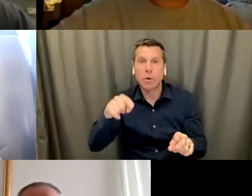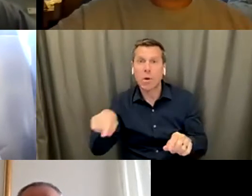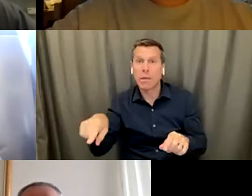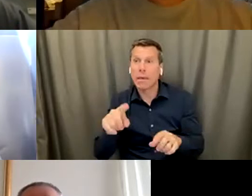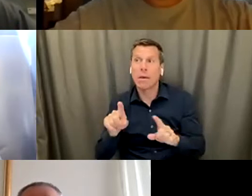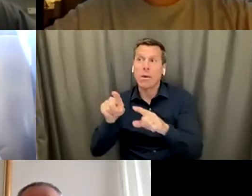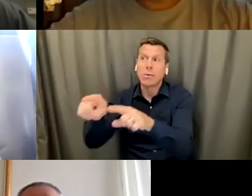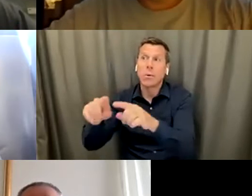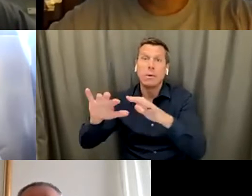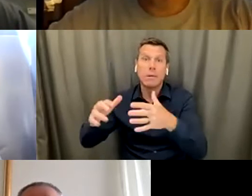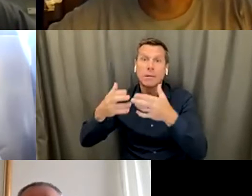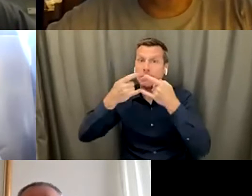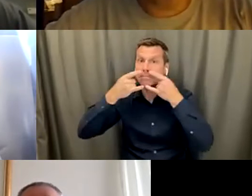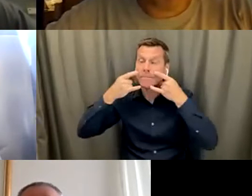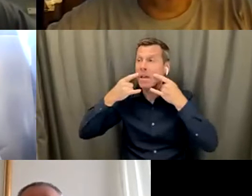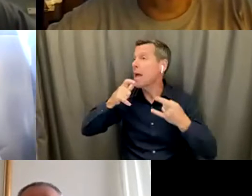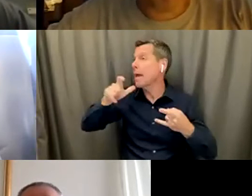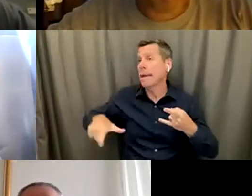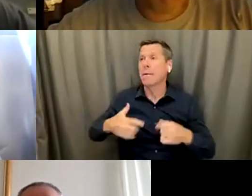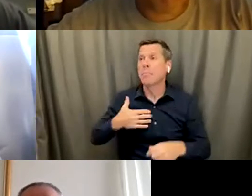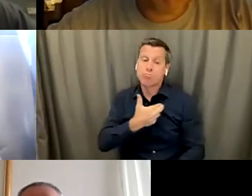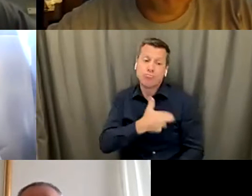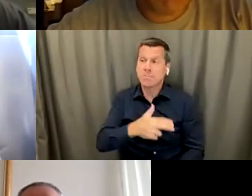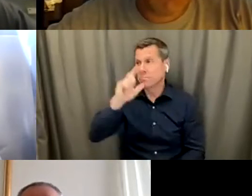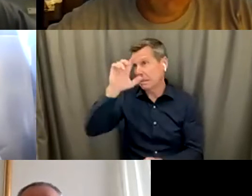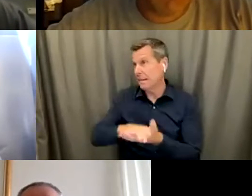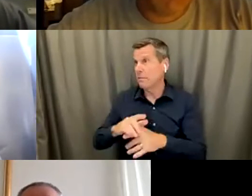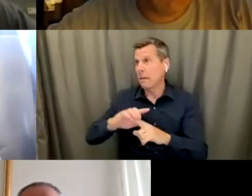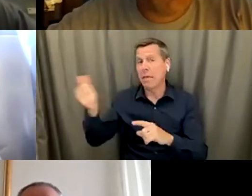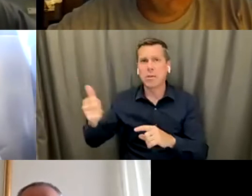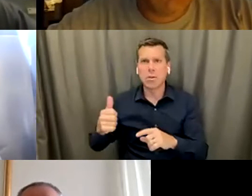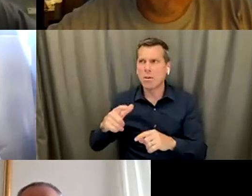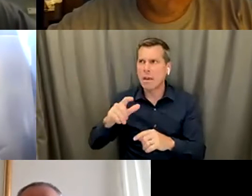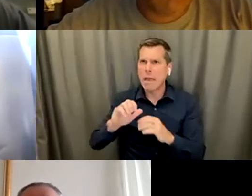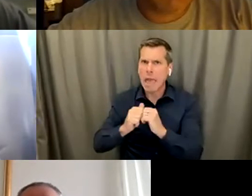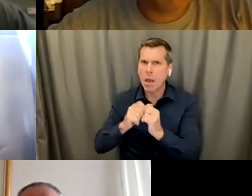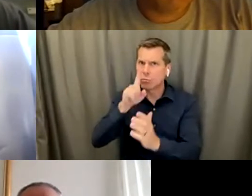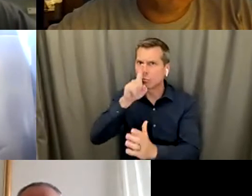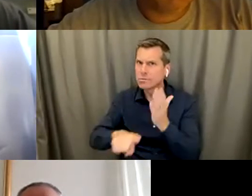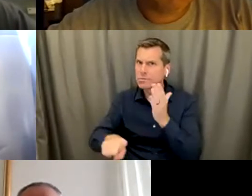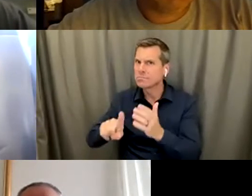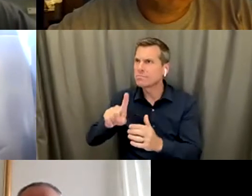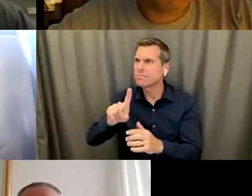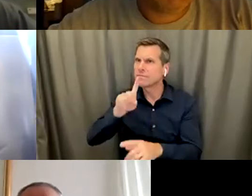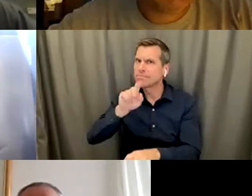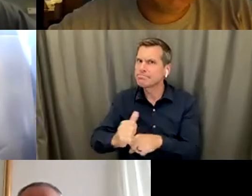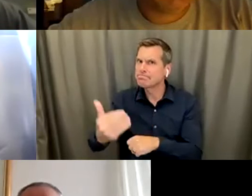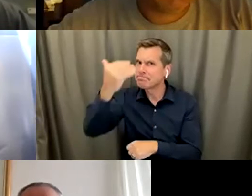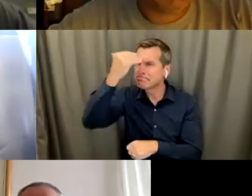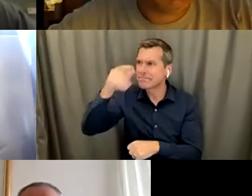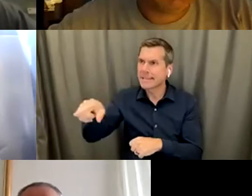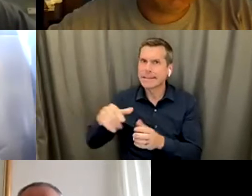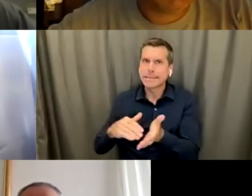classes? I honestly don't know the answer to that, Dave. I would have to follow up with Student Health Services